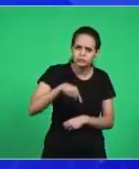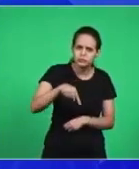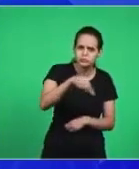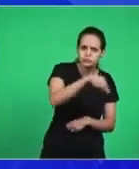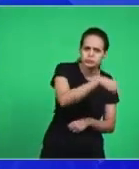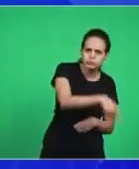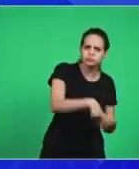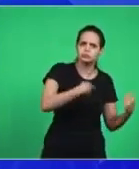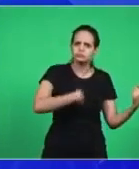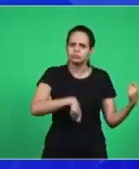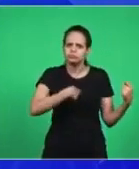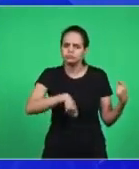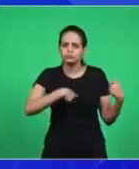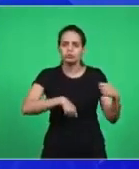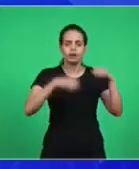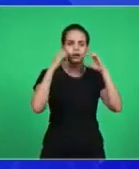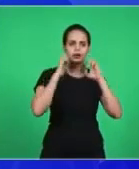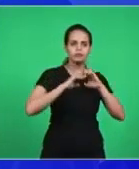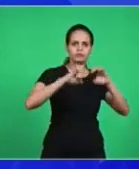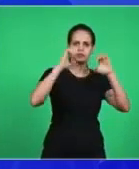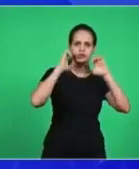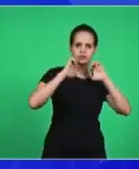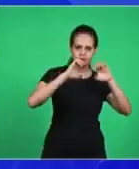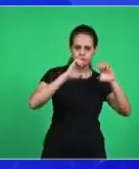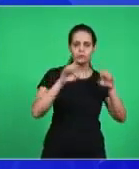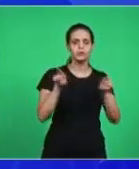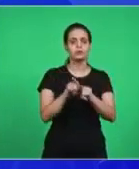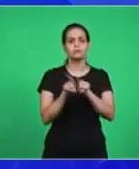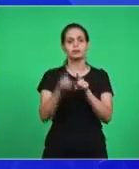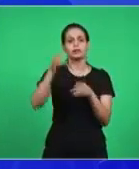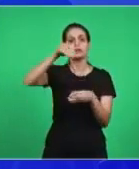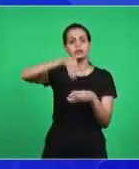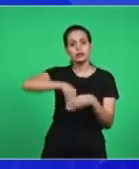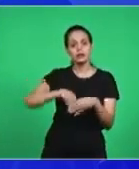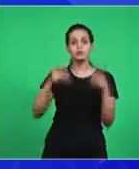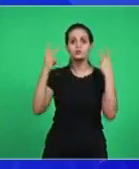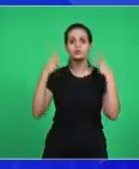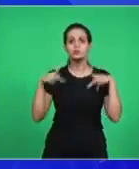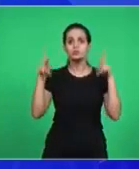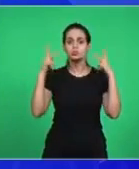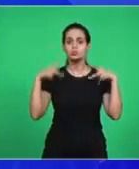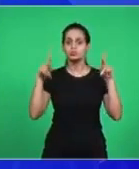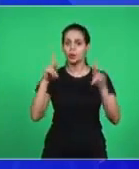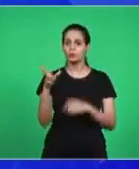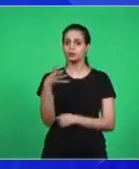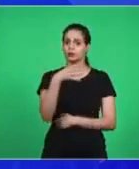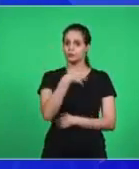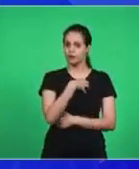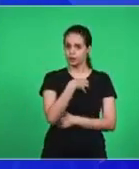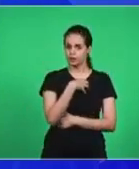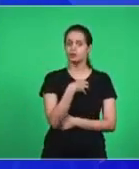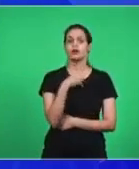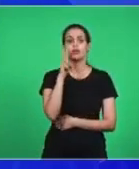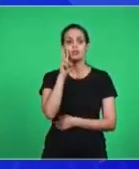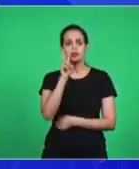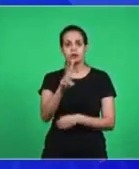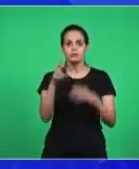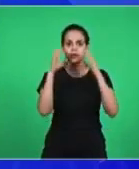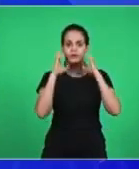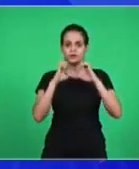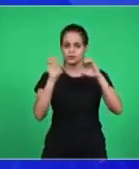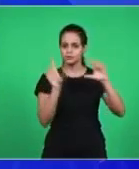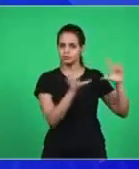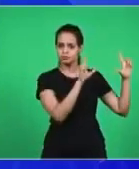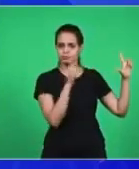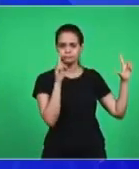area of a work, and also in a shopping center in the city of Teixeira de Freitas in the state of Bahia in